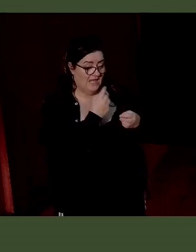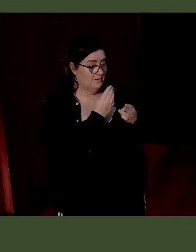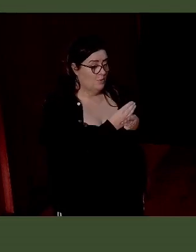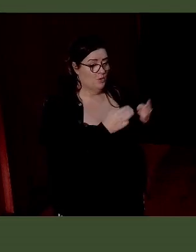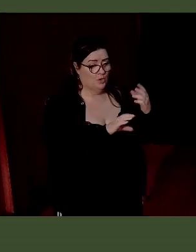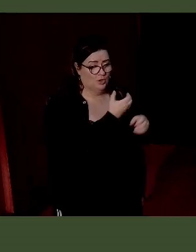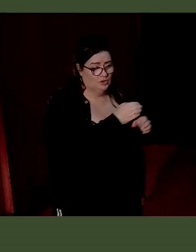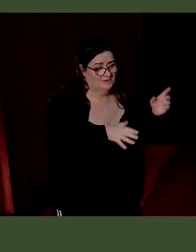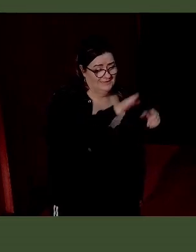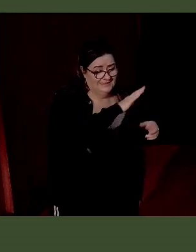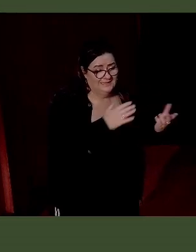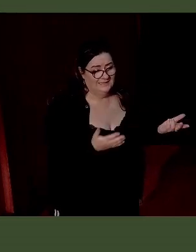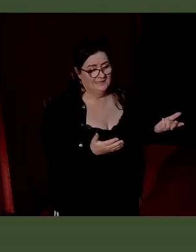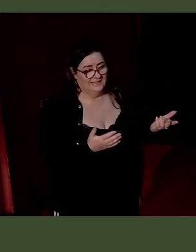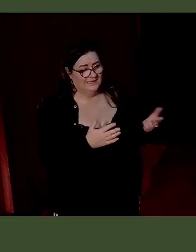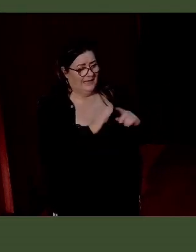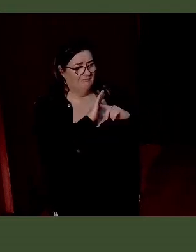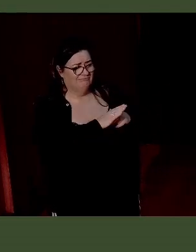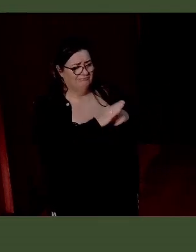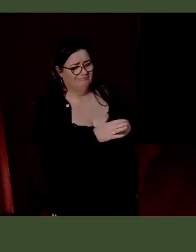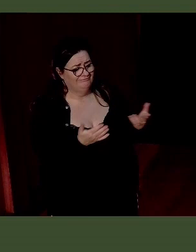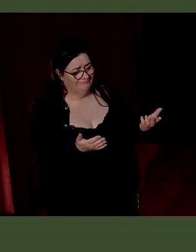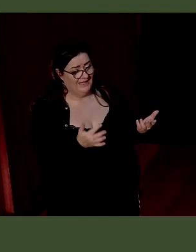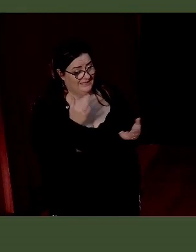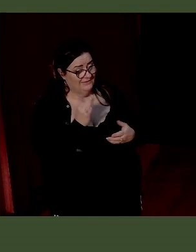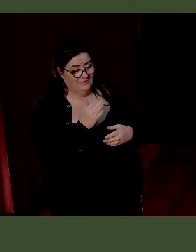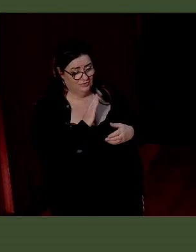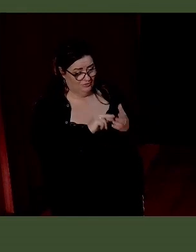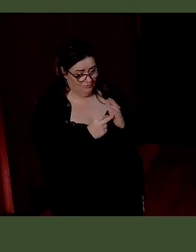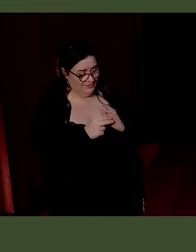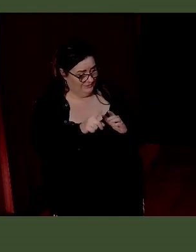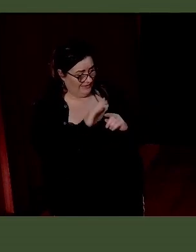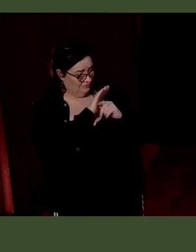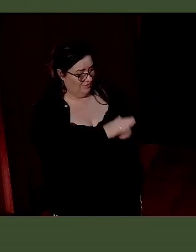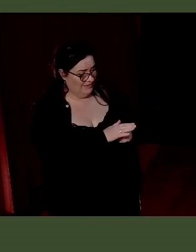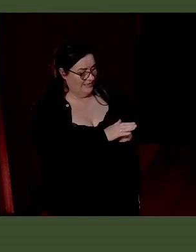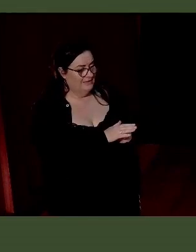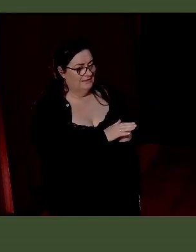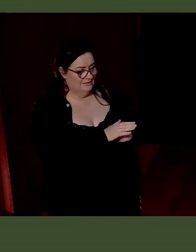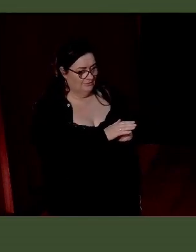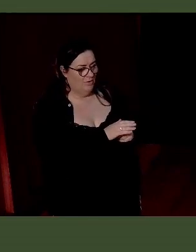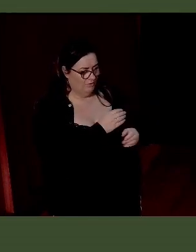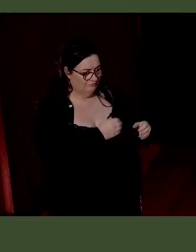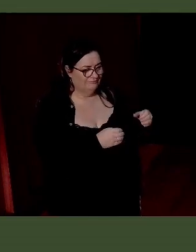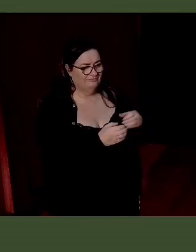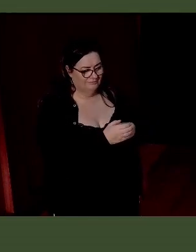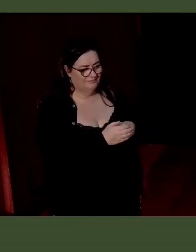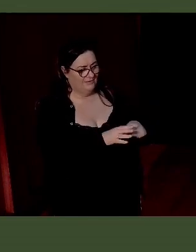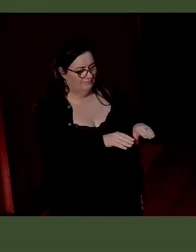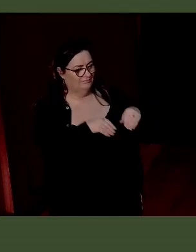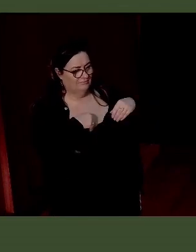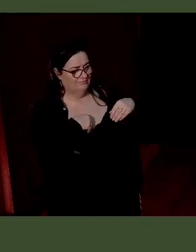poor and there can be some measure of discrimination. And if only you could arrange to have that discrimination sympathetically exercised and